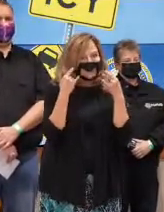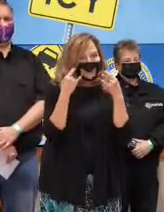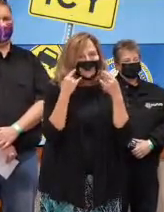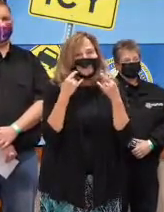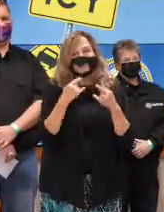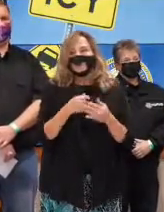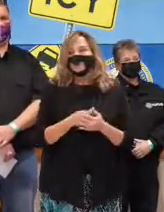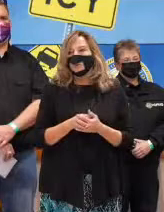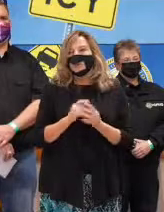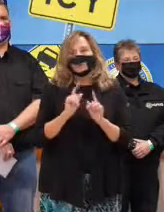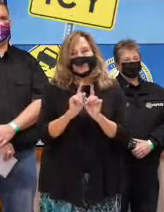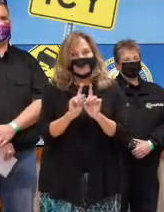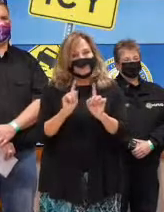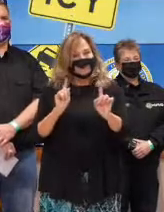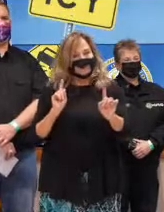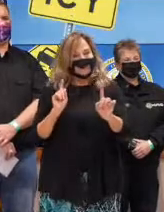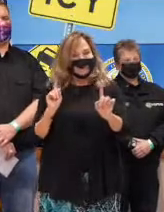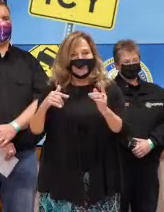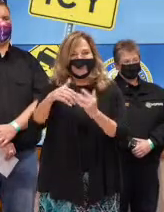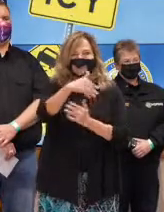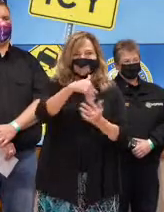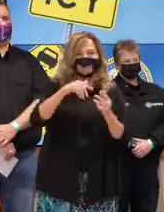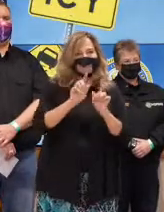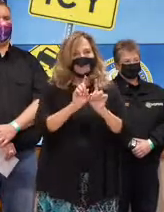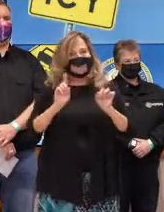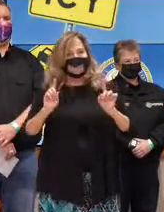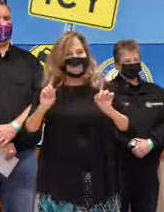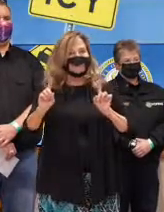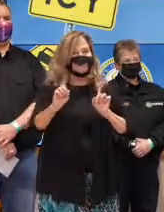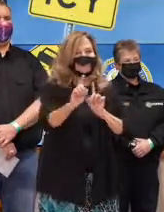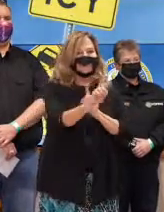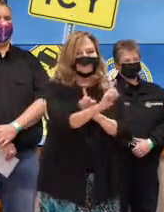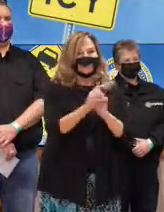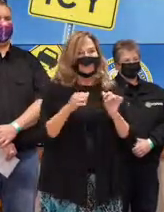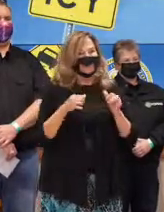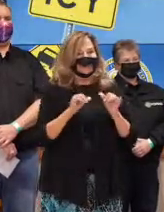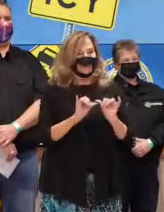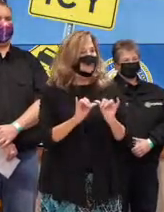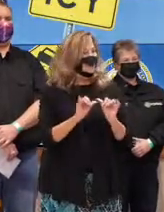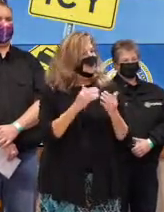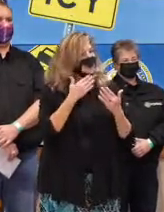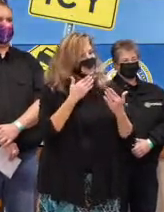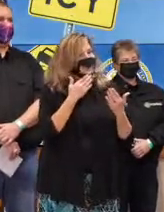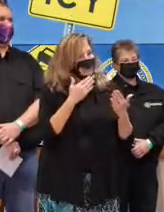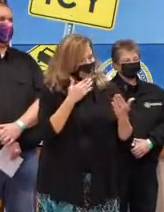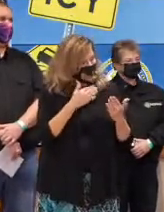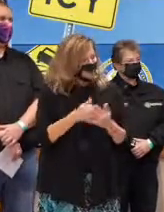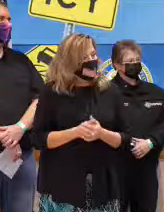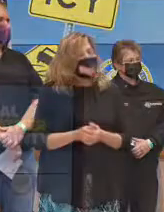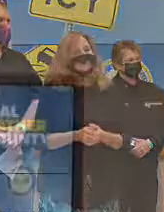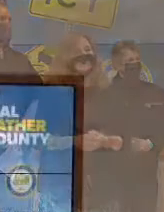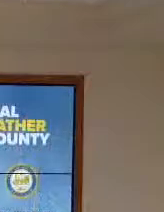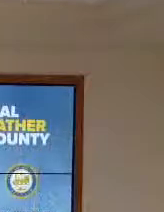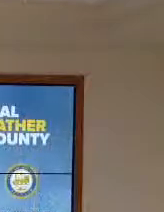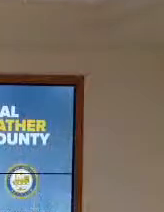keeping people socially distanced. All of those things still apply. So thank you, Judge, very much.